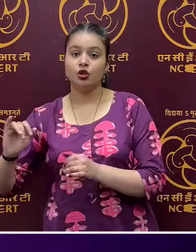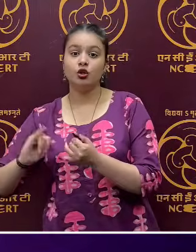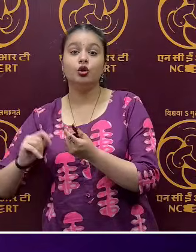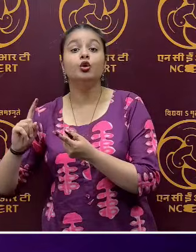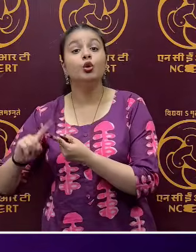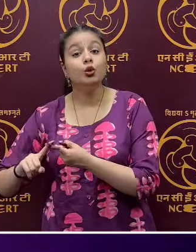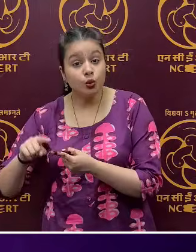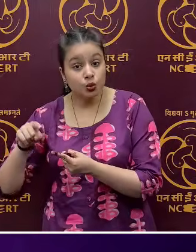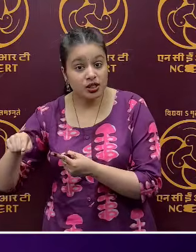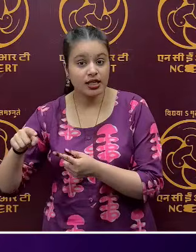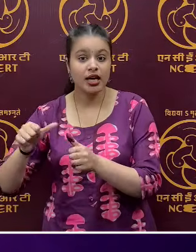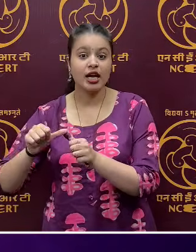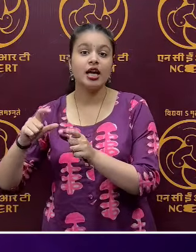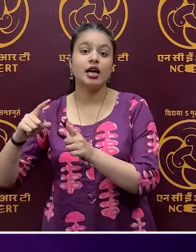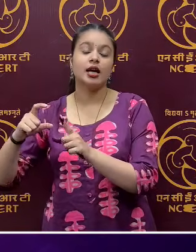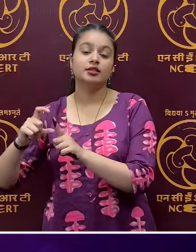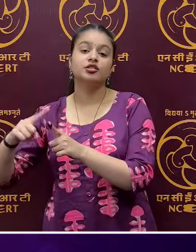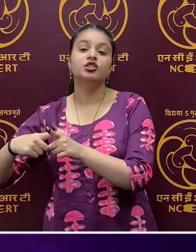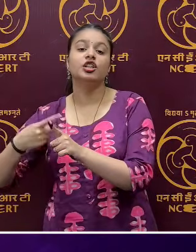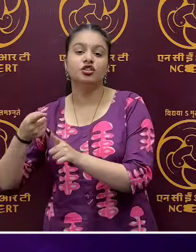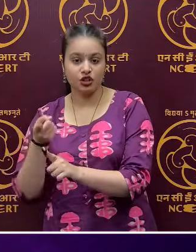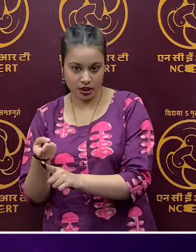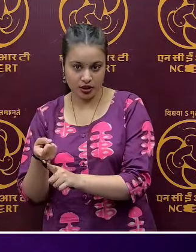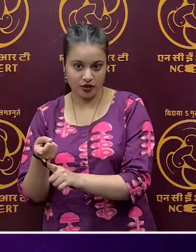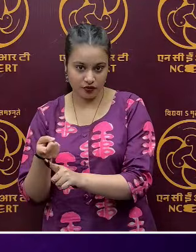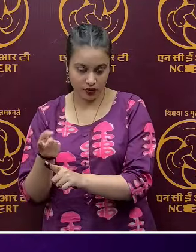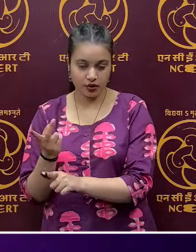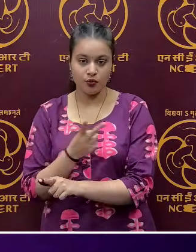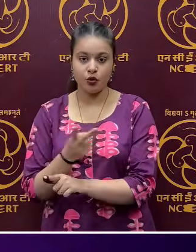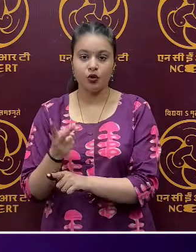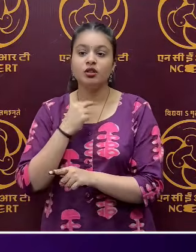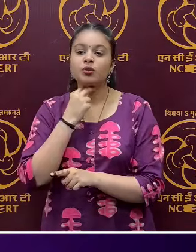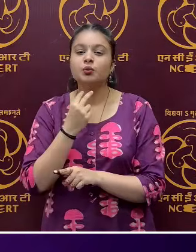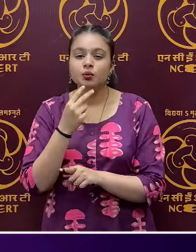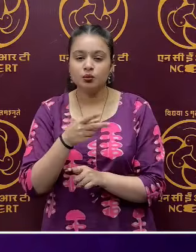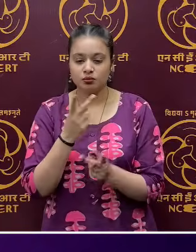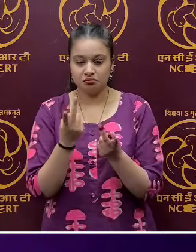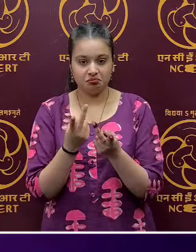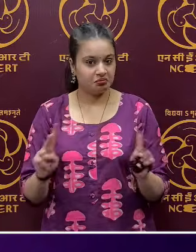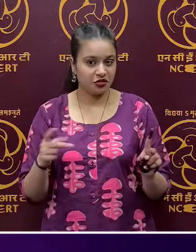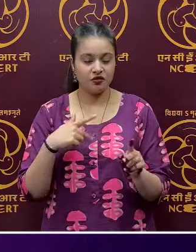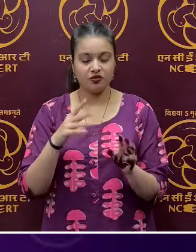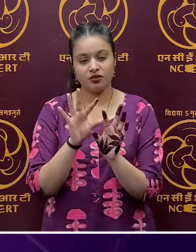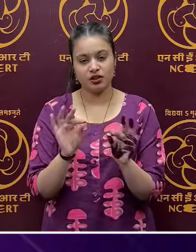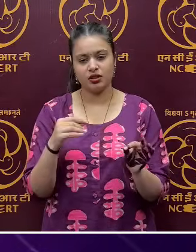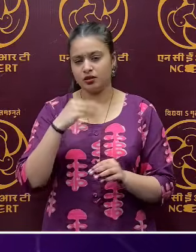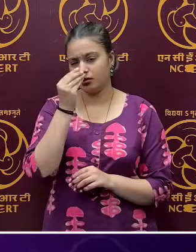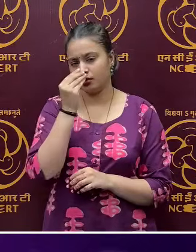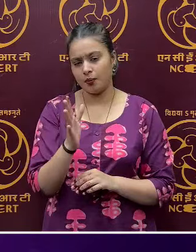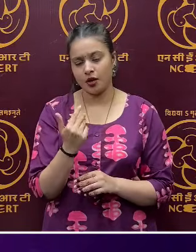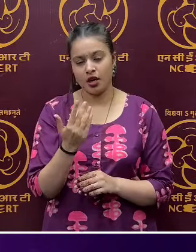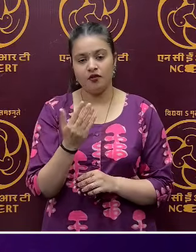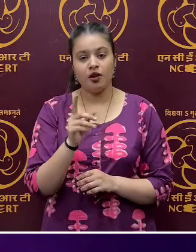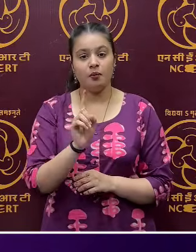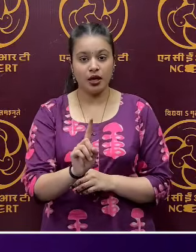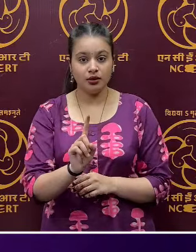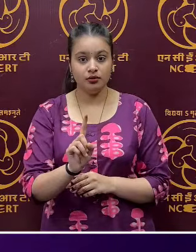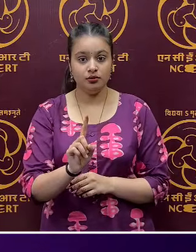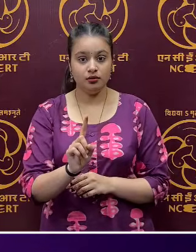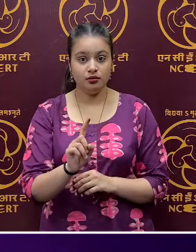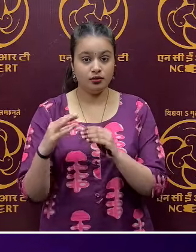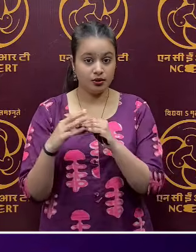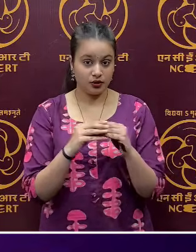you understand that there are two different figures of speech. So it's also easy to remember, but of course the spelling